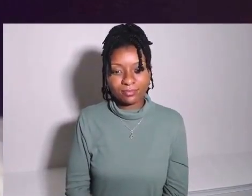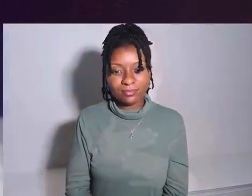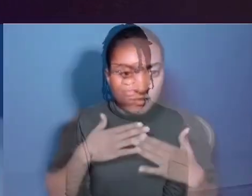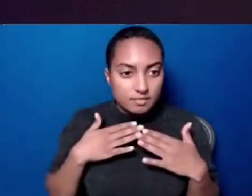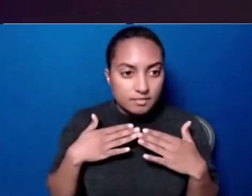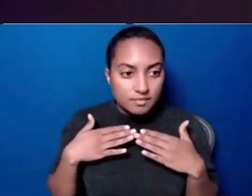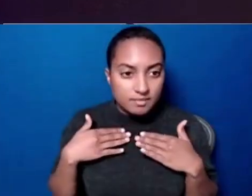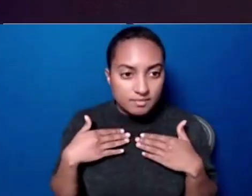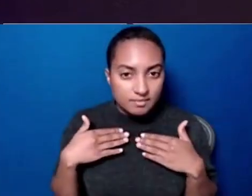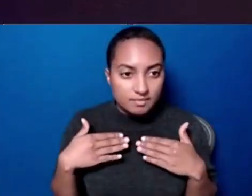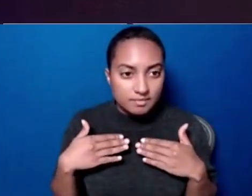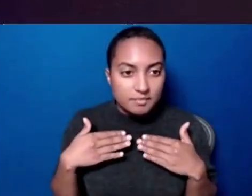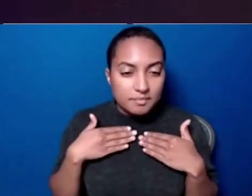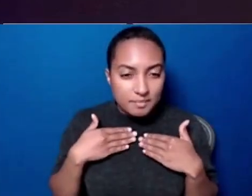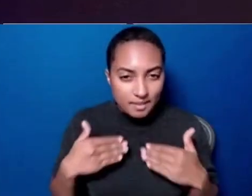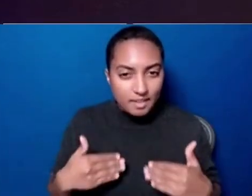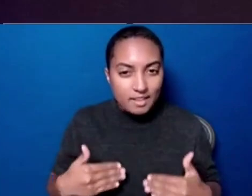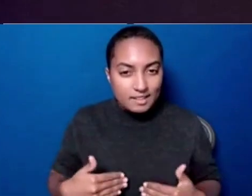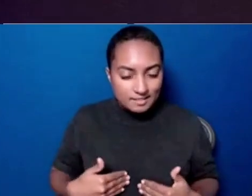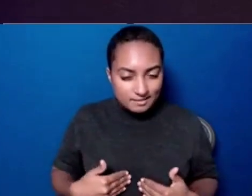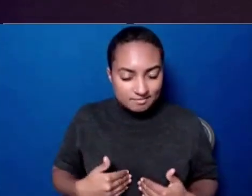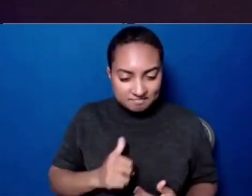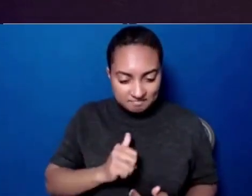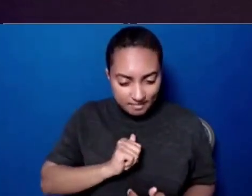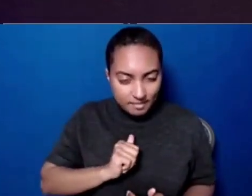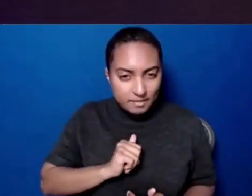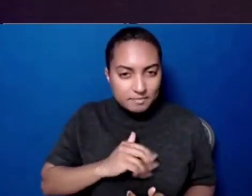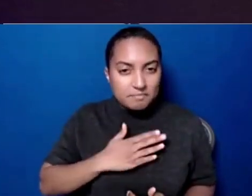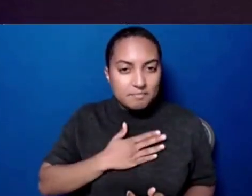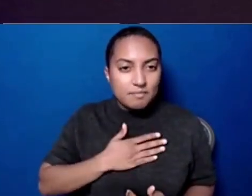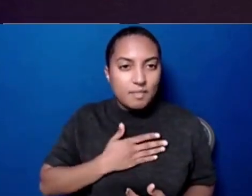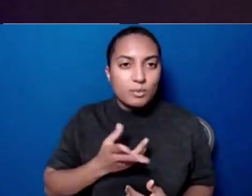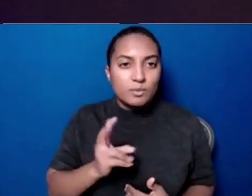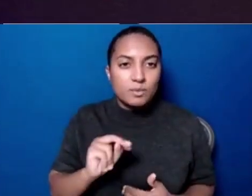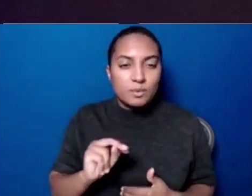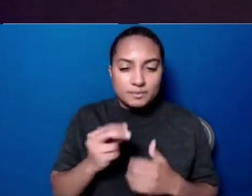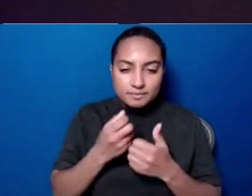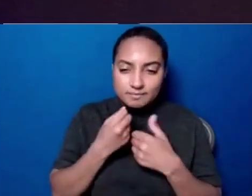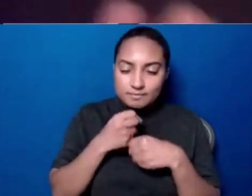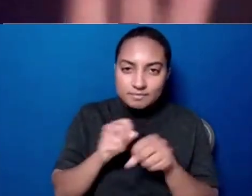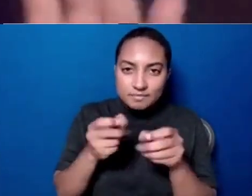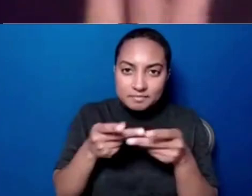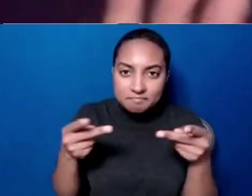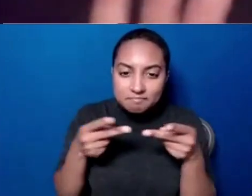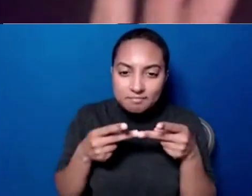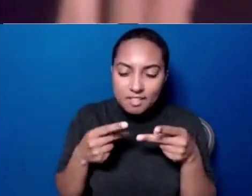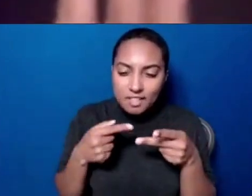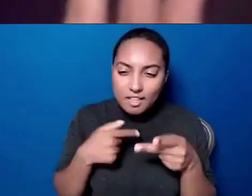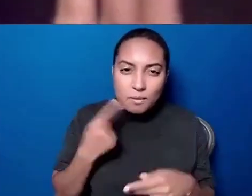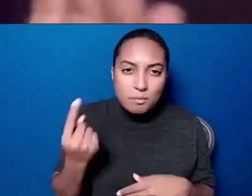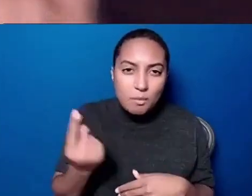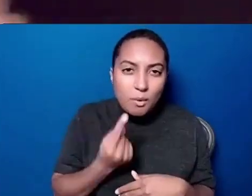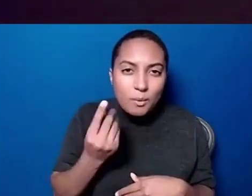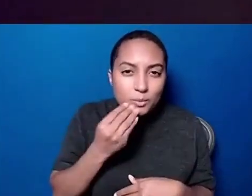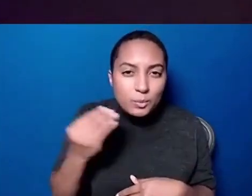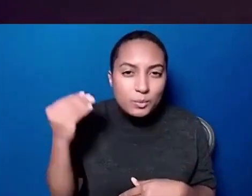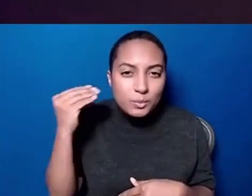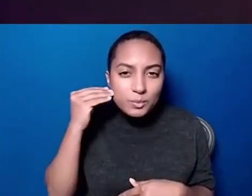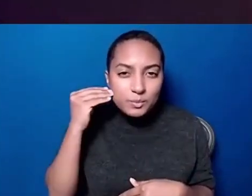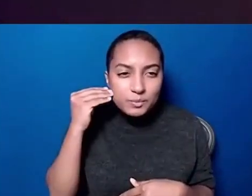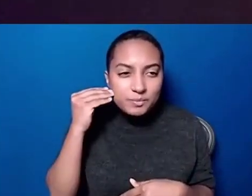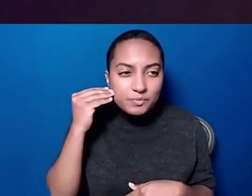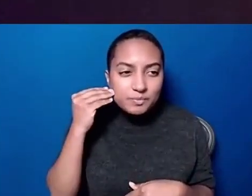And maybe as you say this, family, as you breathe, lay a hand or both hands as you are